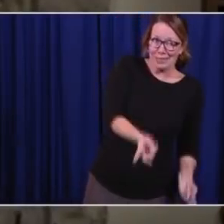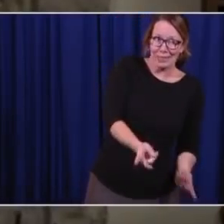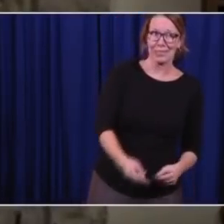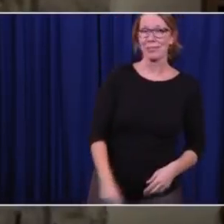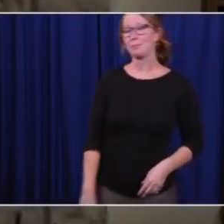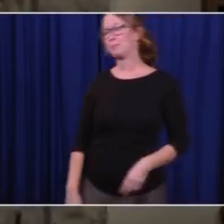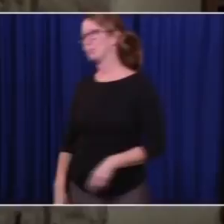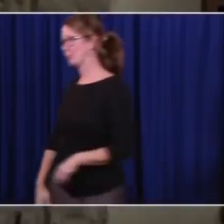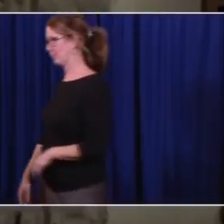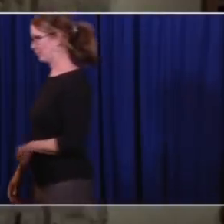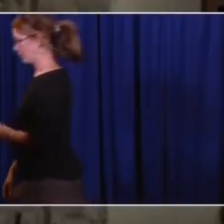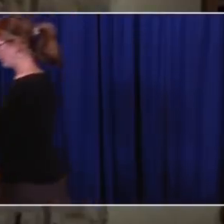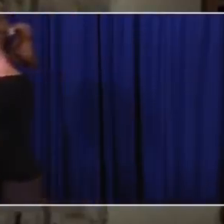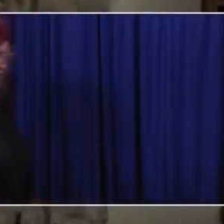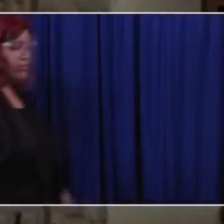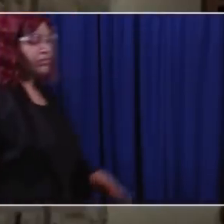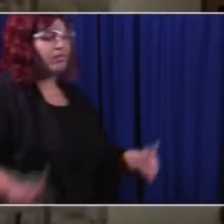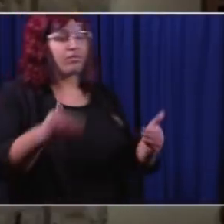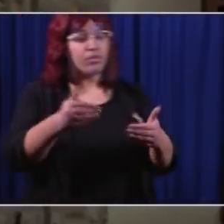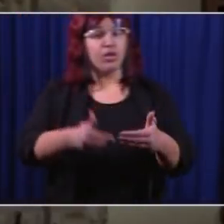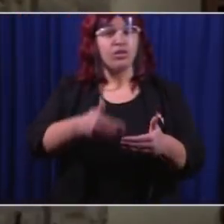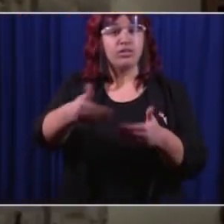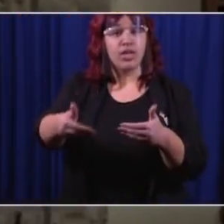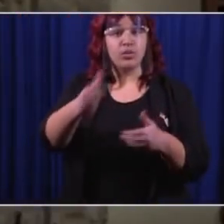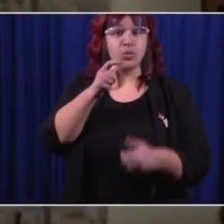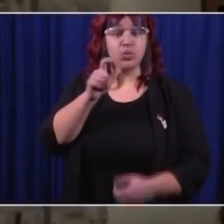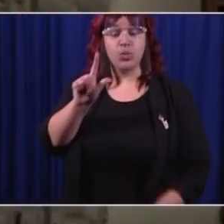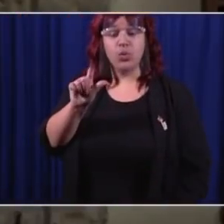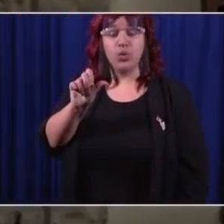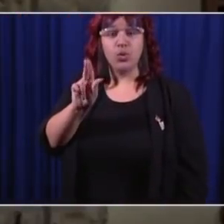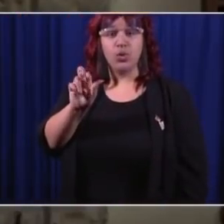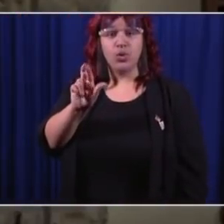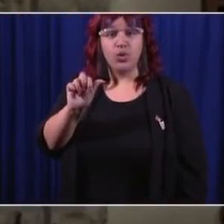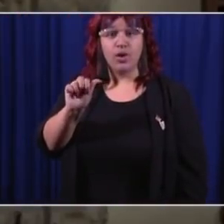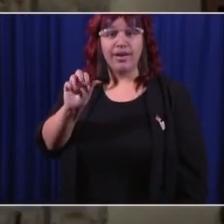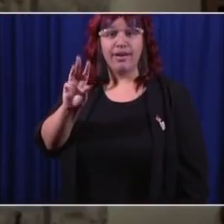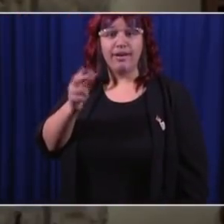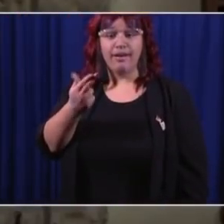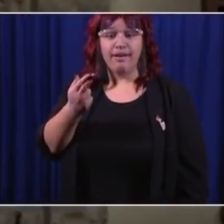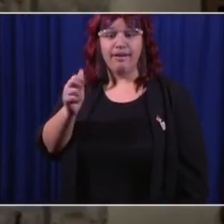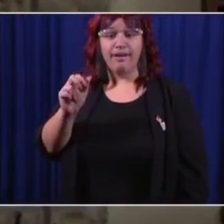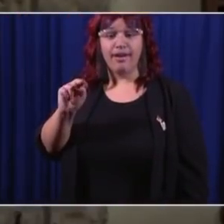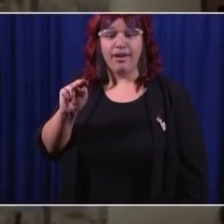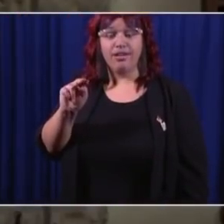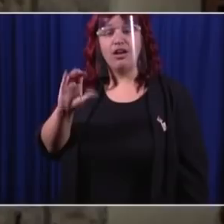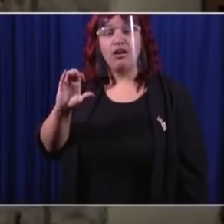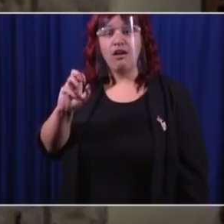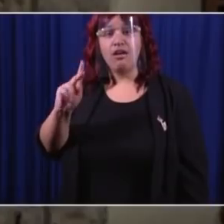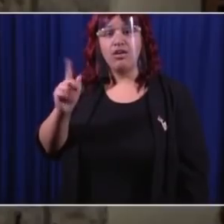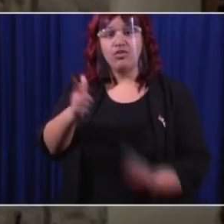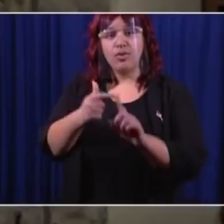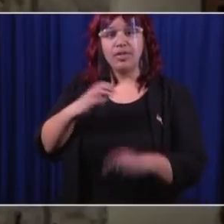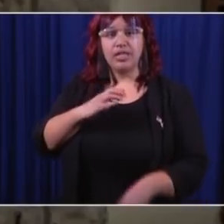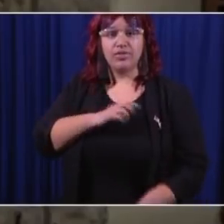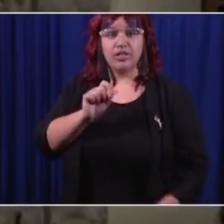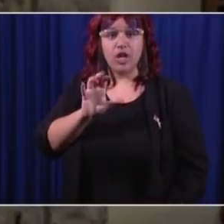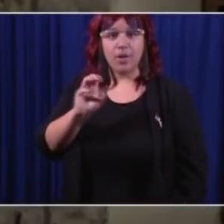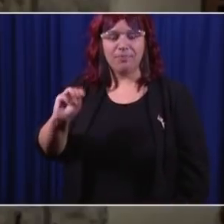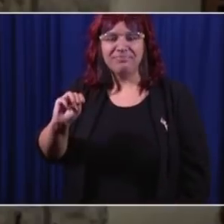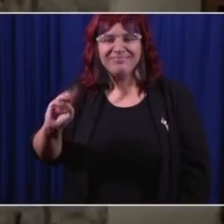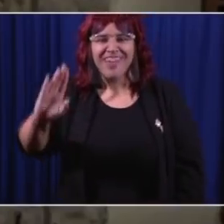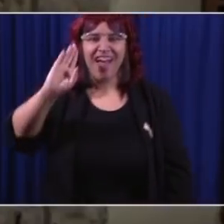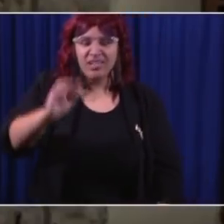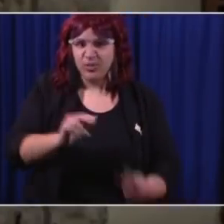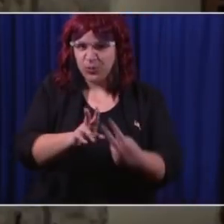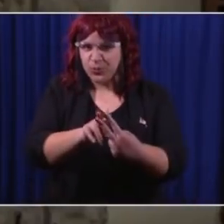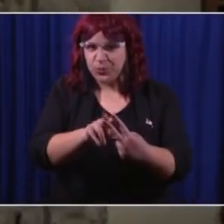Next question is from Laura Hancock at cleveland.com. Hi, Governor. I have 2 questions. My first question